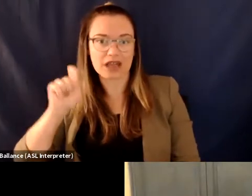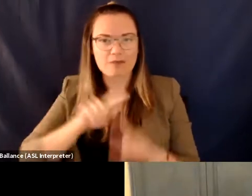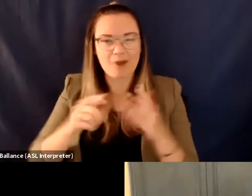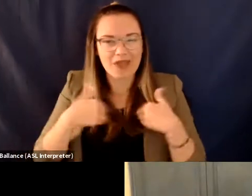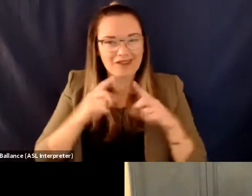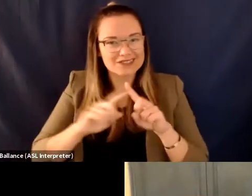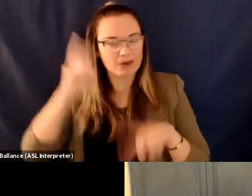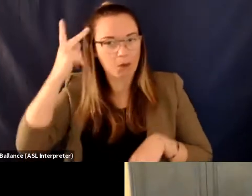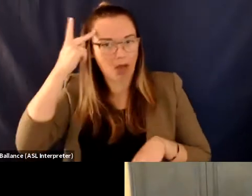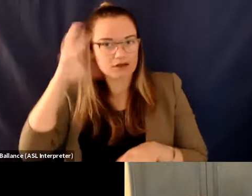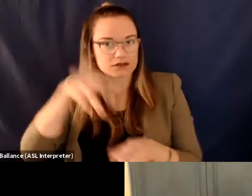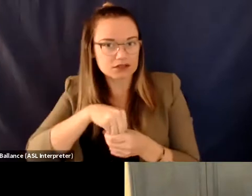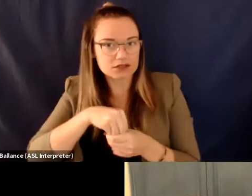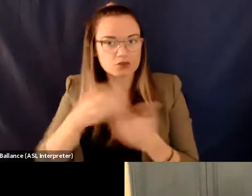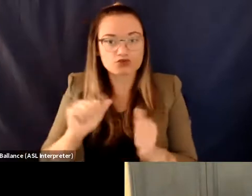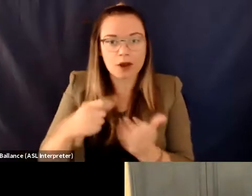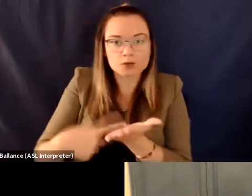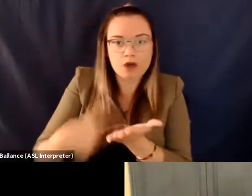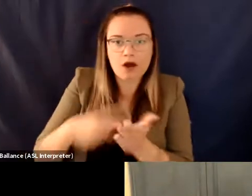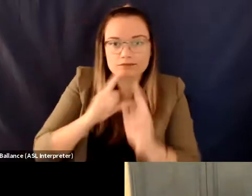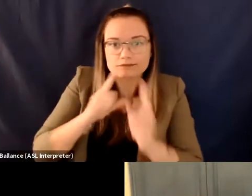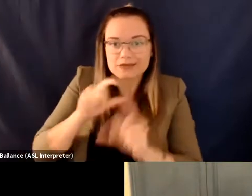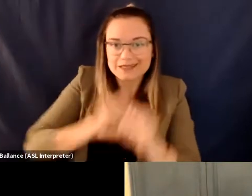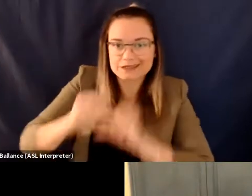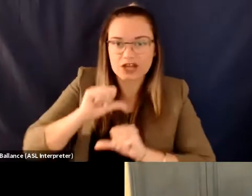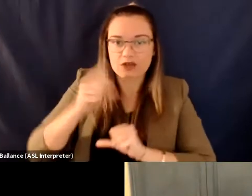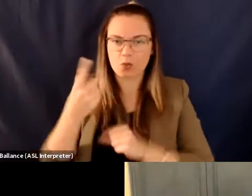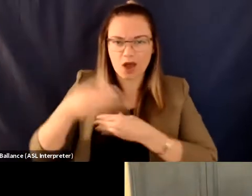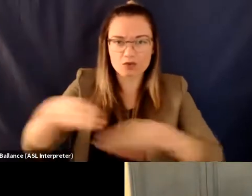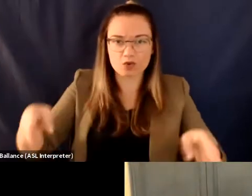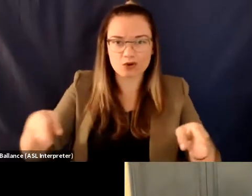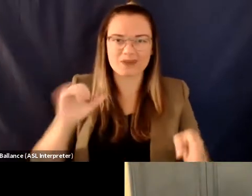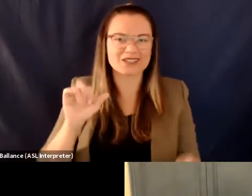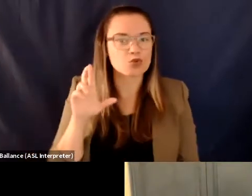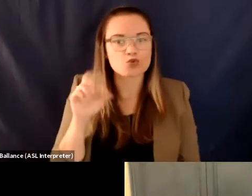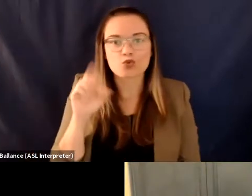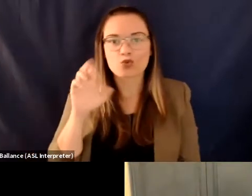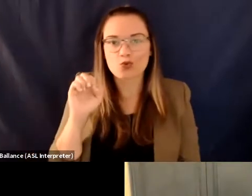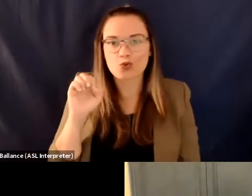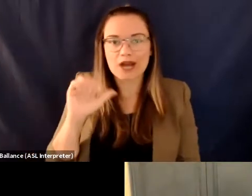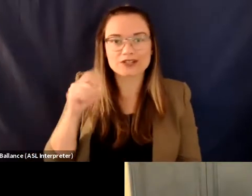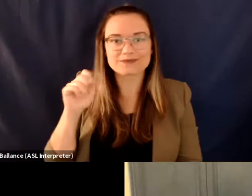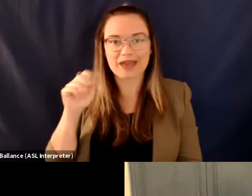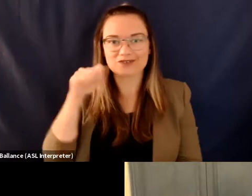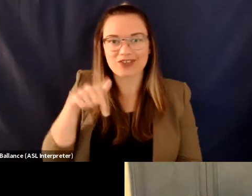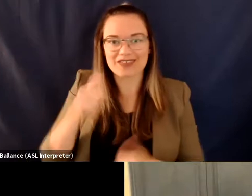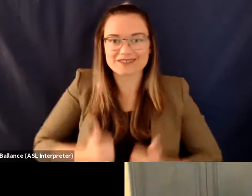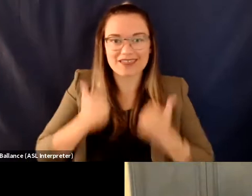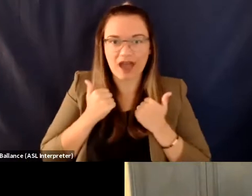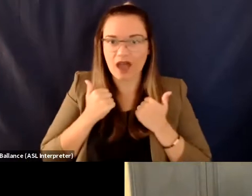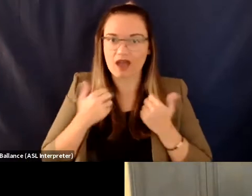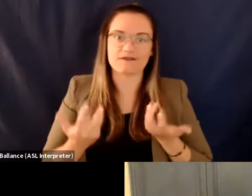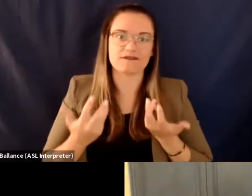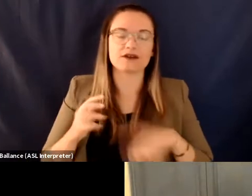and they actually try to talk to each other in a room. And that seems like a very rare space in American life, increasingly so.